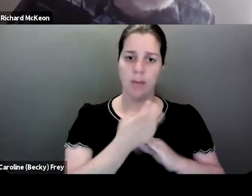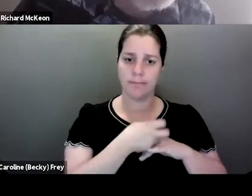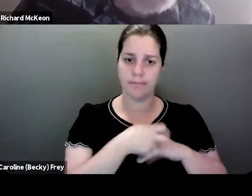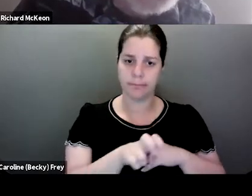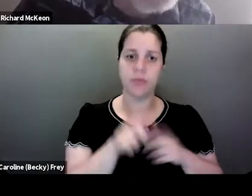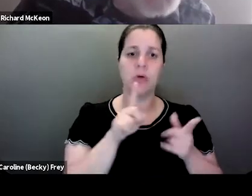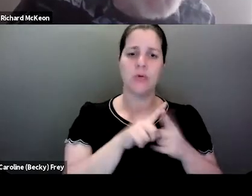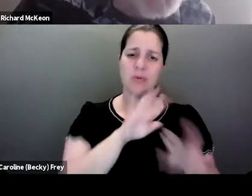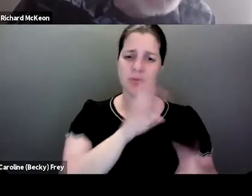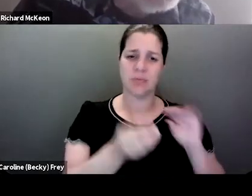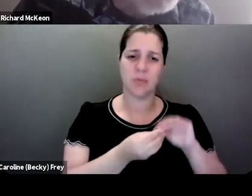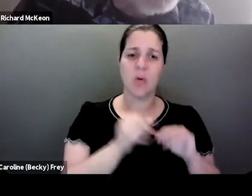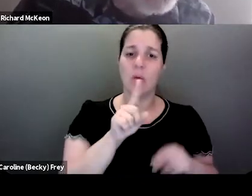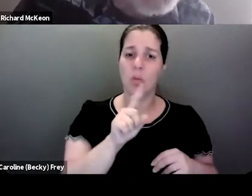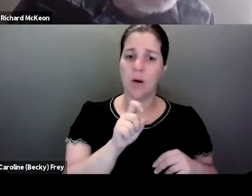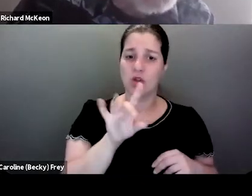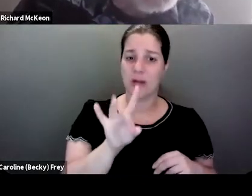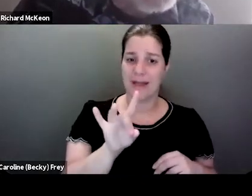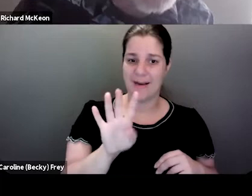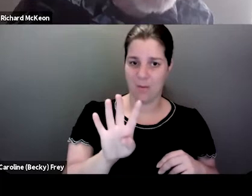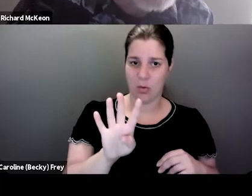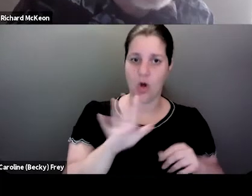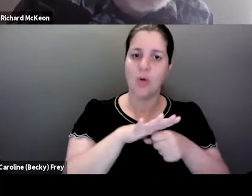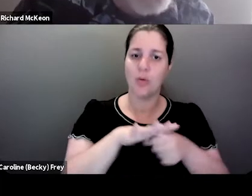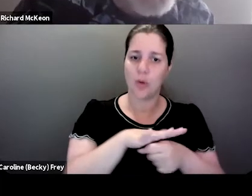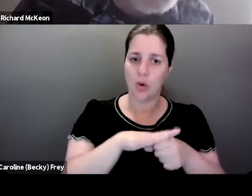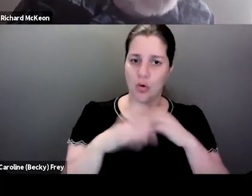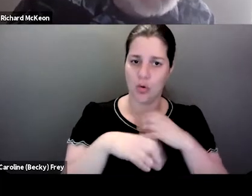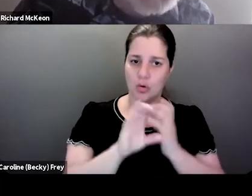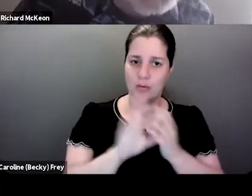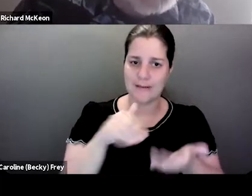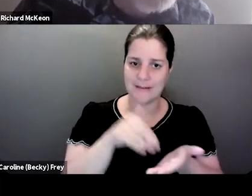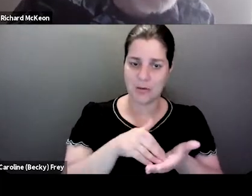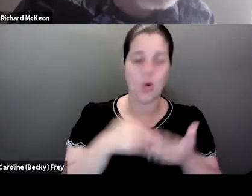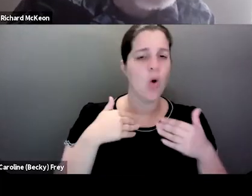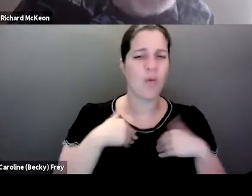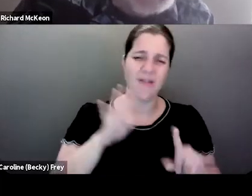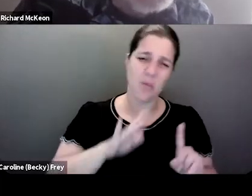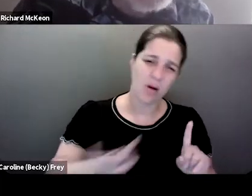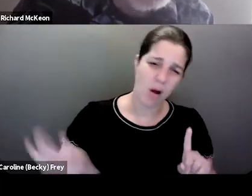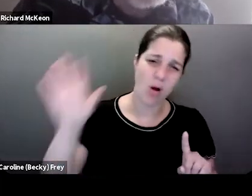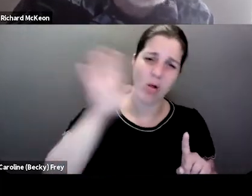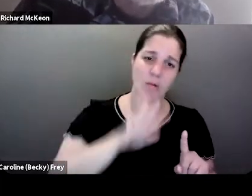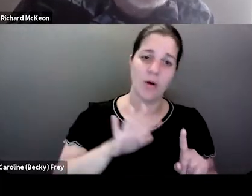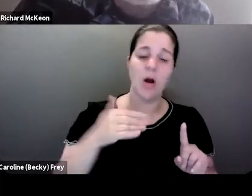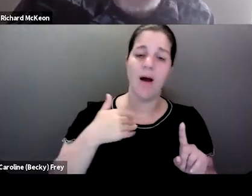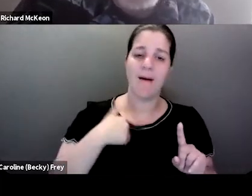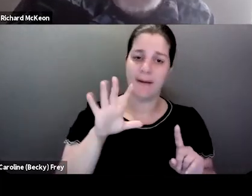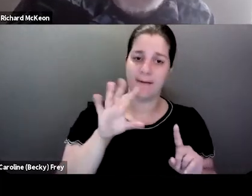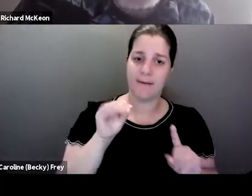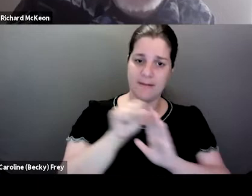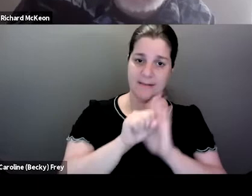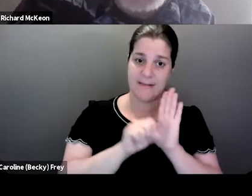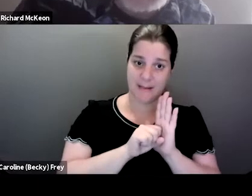of 184 local crisis centers in all 50 of the states, as